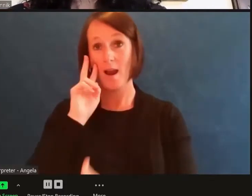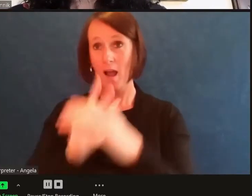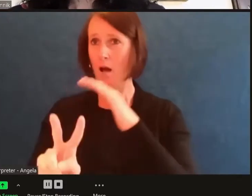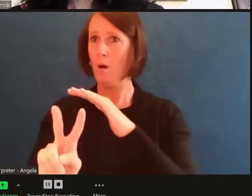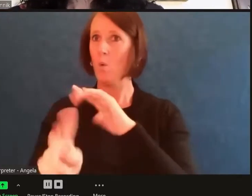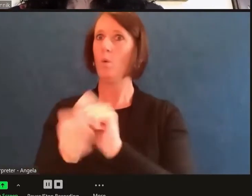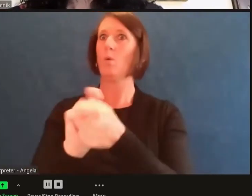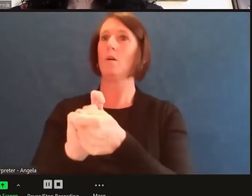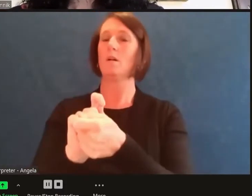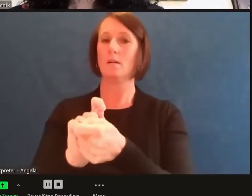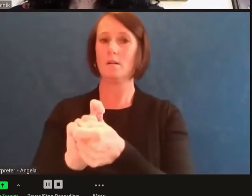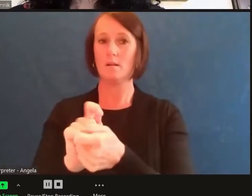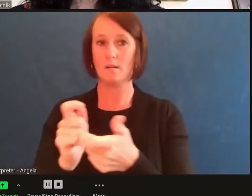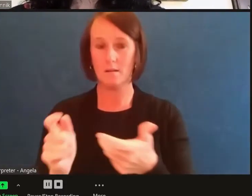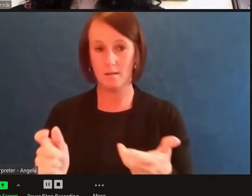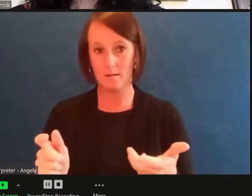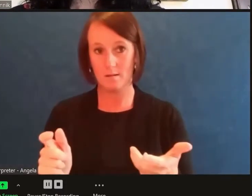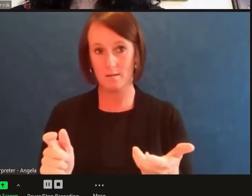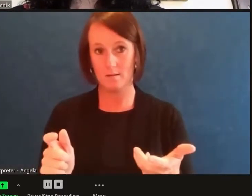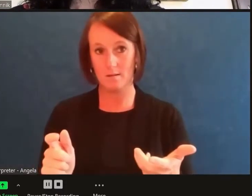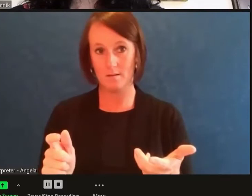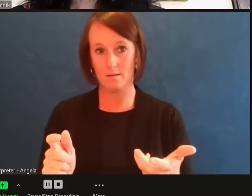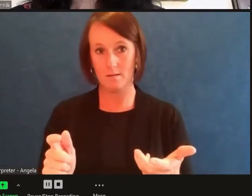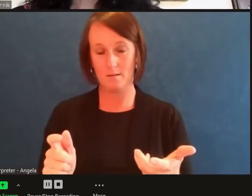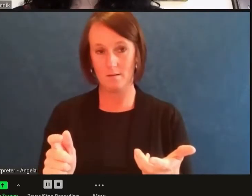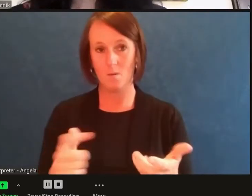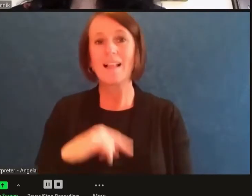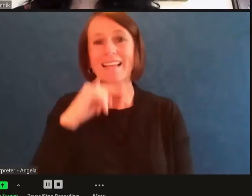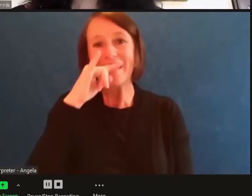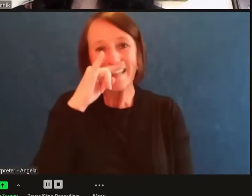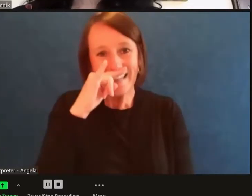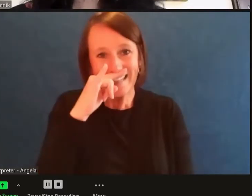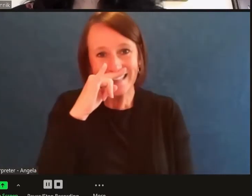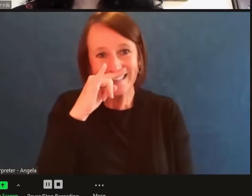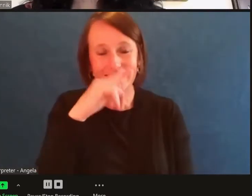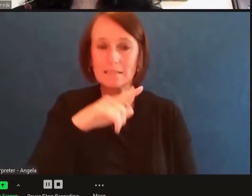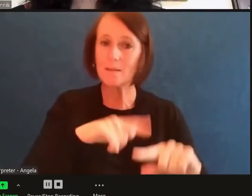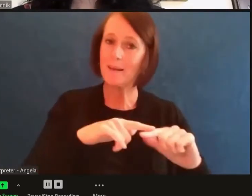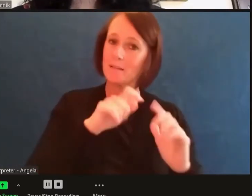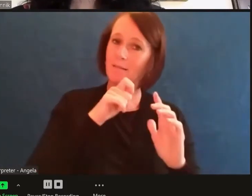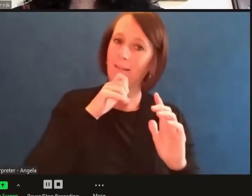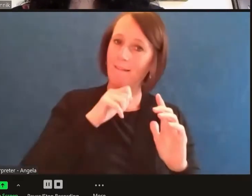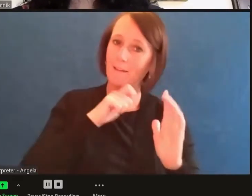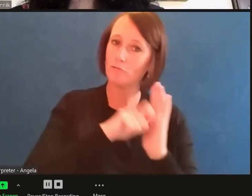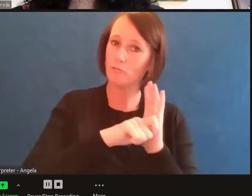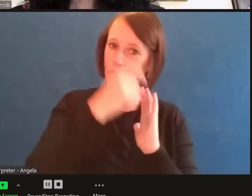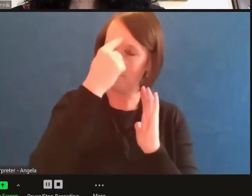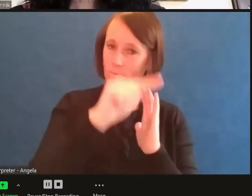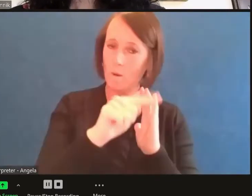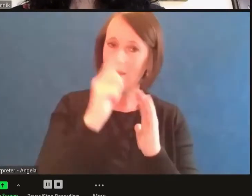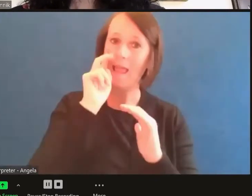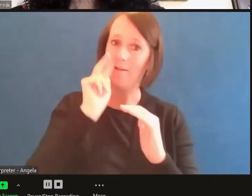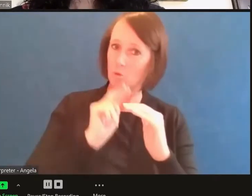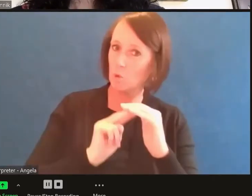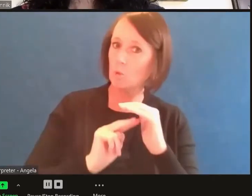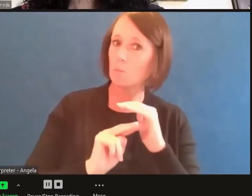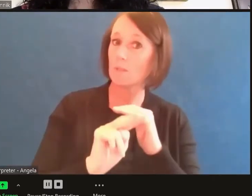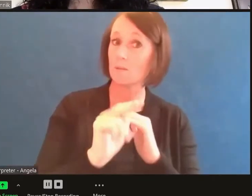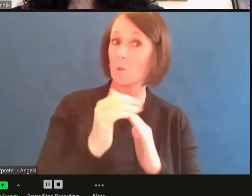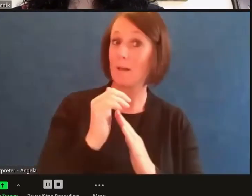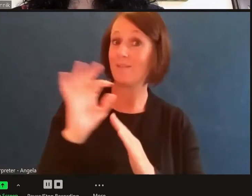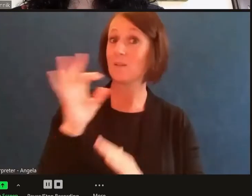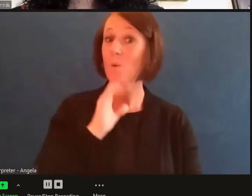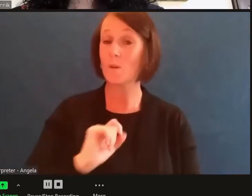got to provide enough foreshadowing that kids can see it, and it depends on the age you're writing for. So if you're writing for 9-year-olds, your foreshadowing has